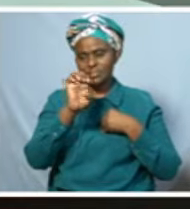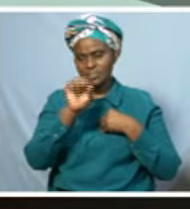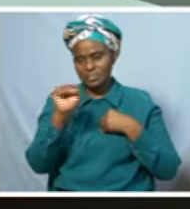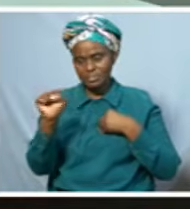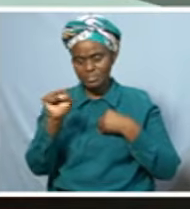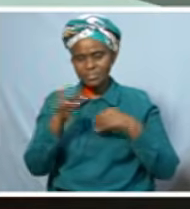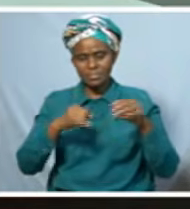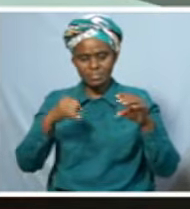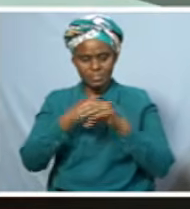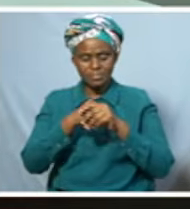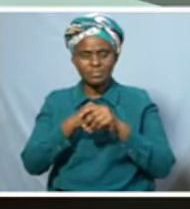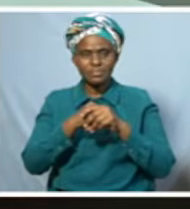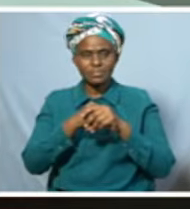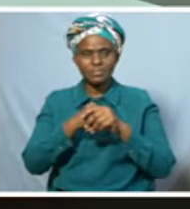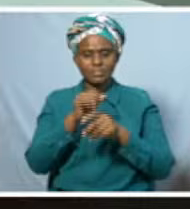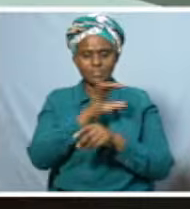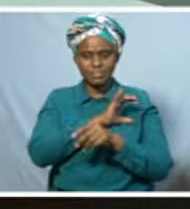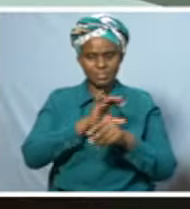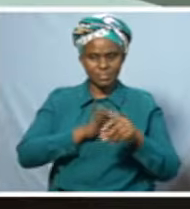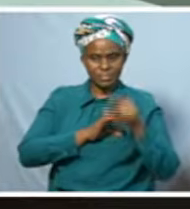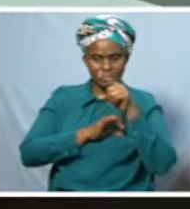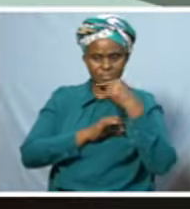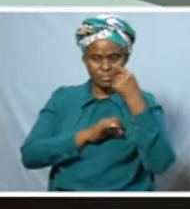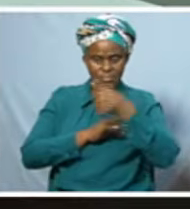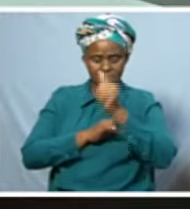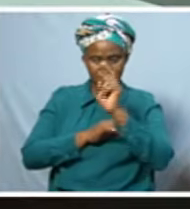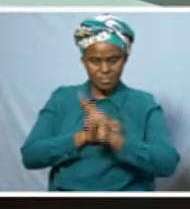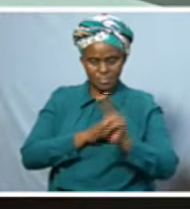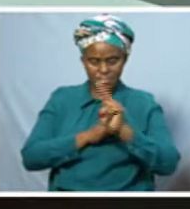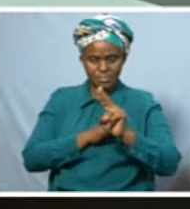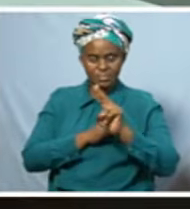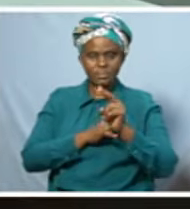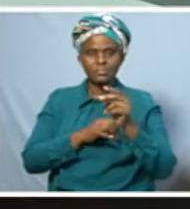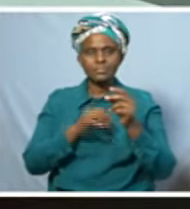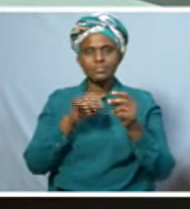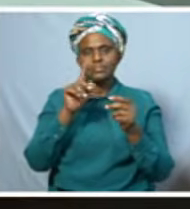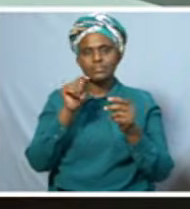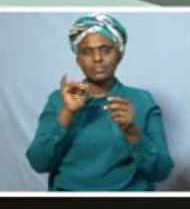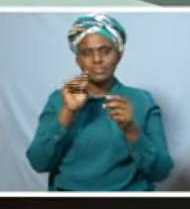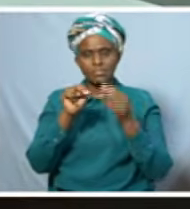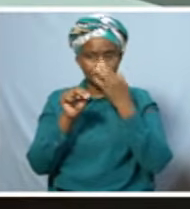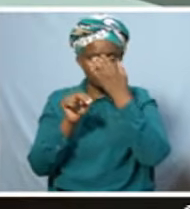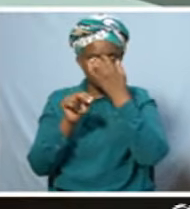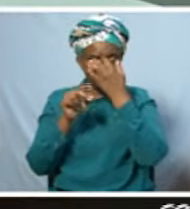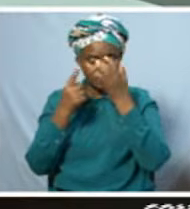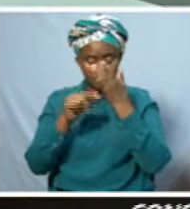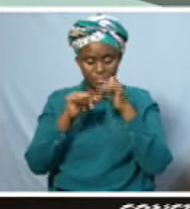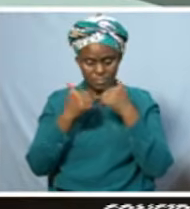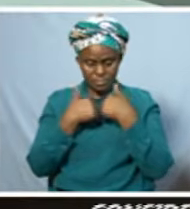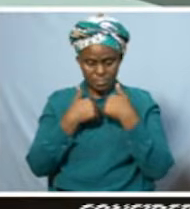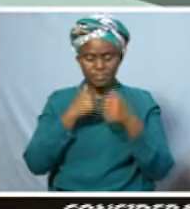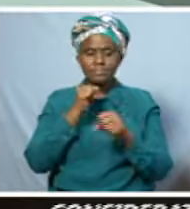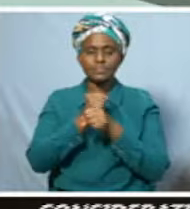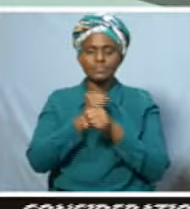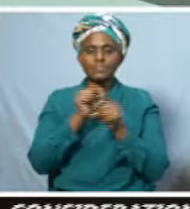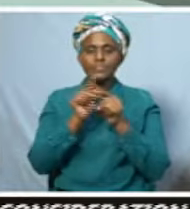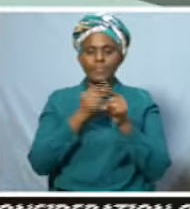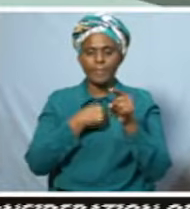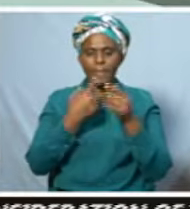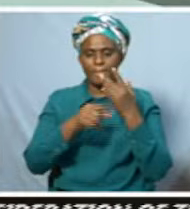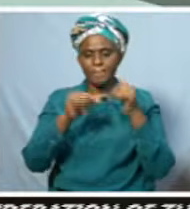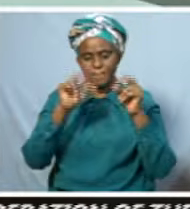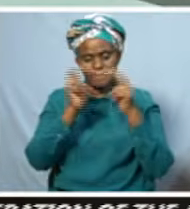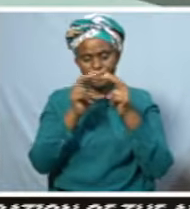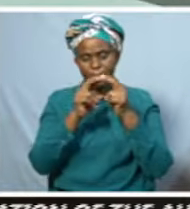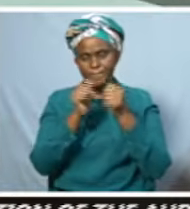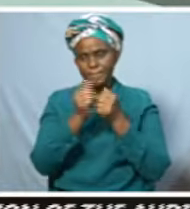we engage Cellulant as a company who are using TIN. So that is what we have done, and we have gone into a